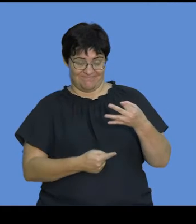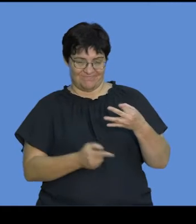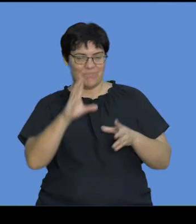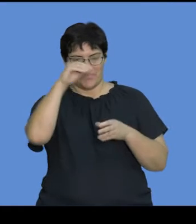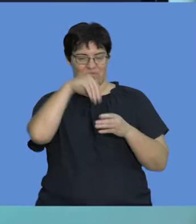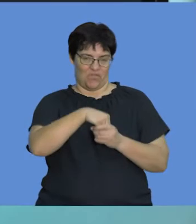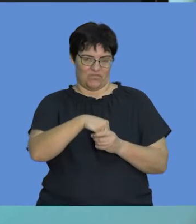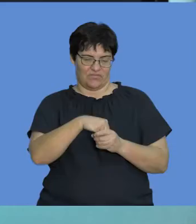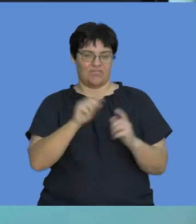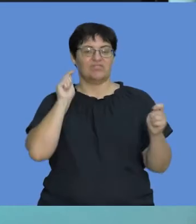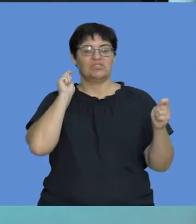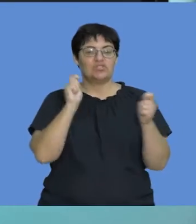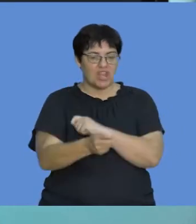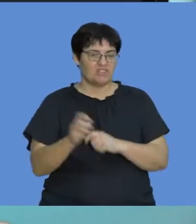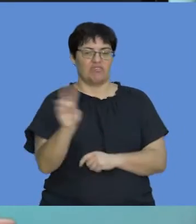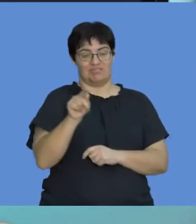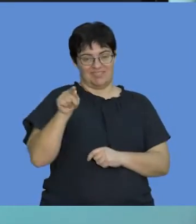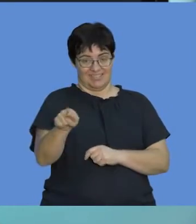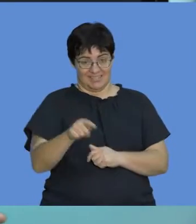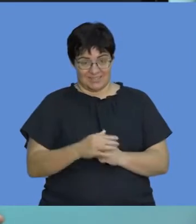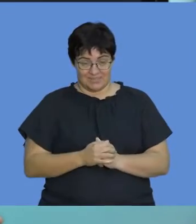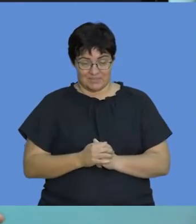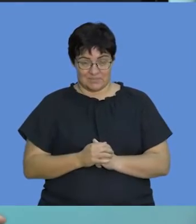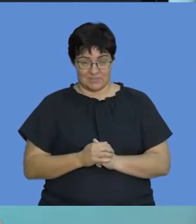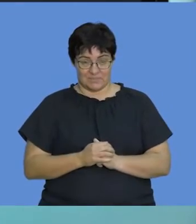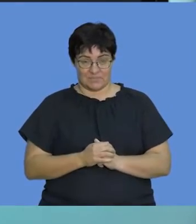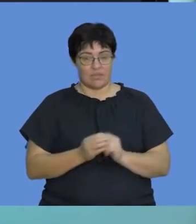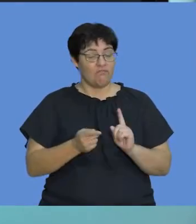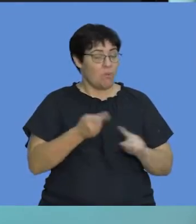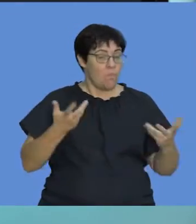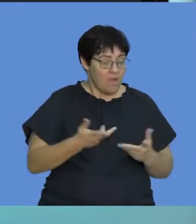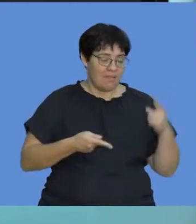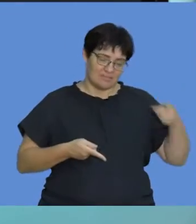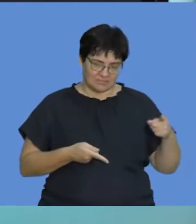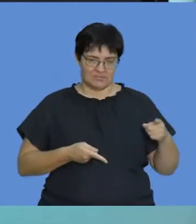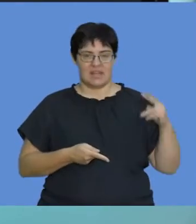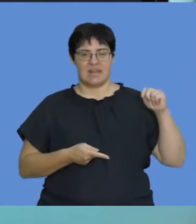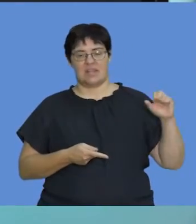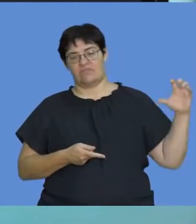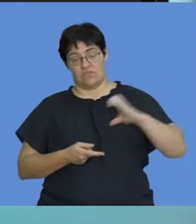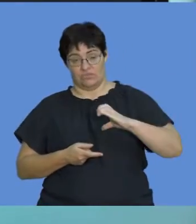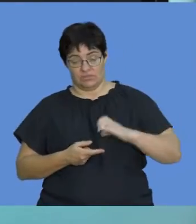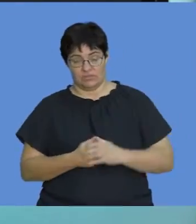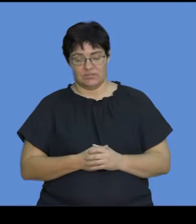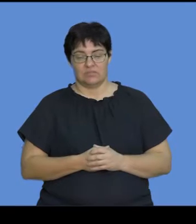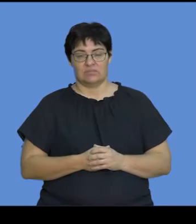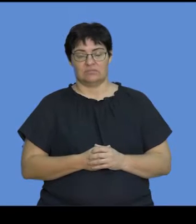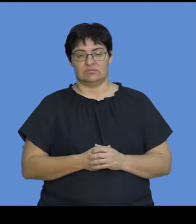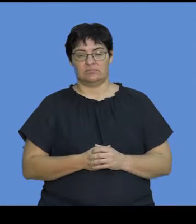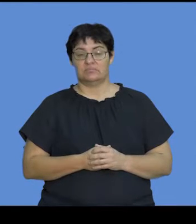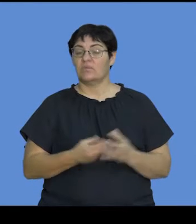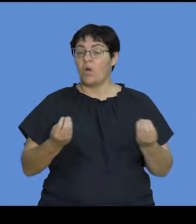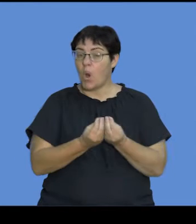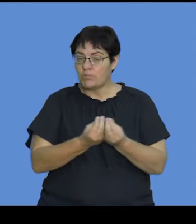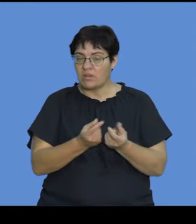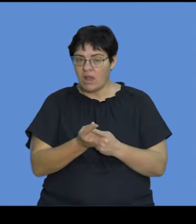things involve a change in velocity from a net force, okay? It can